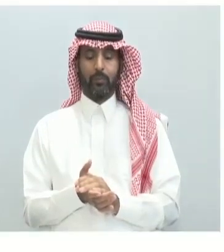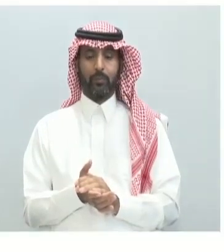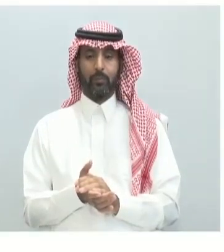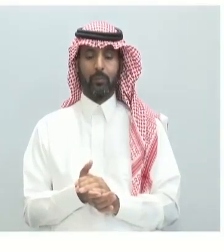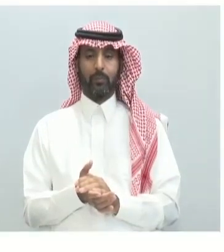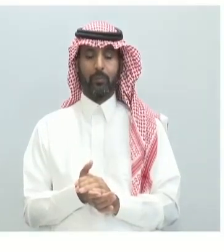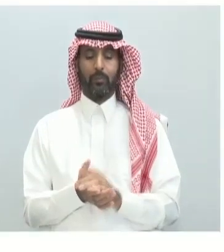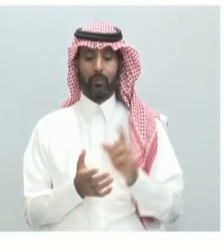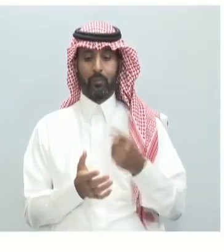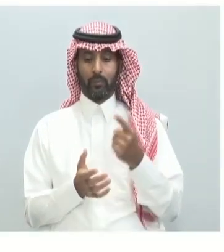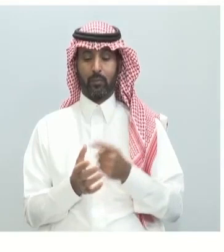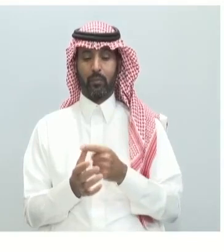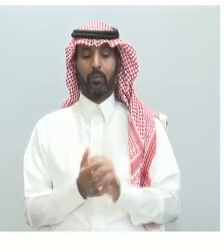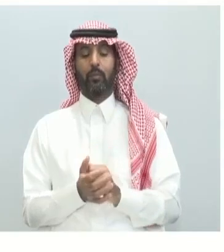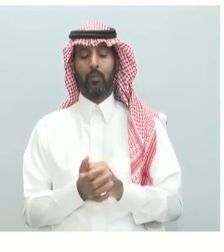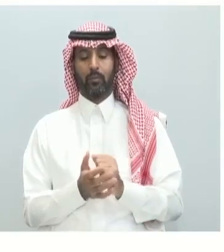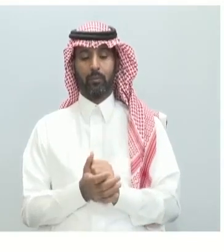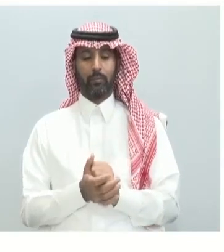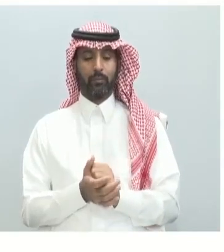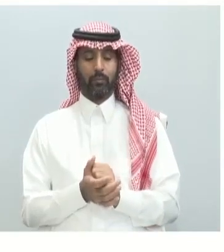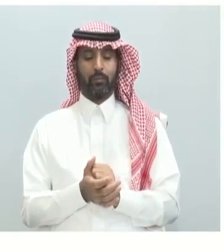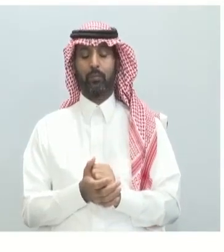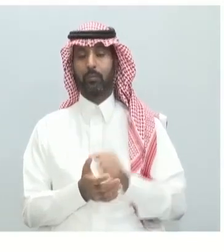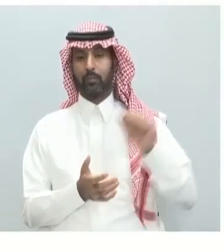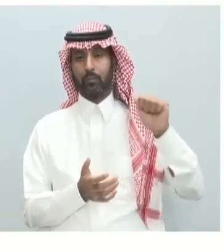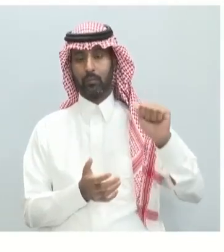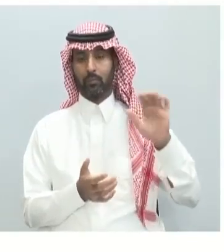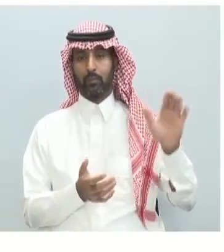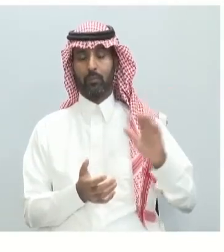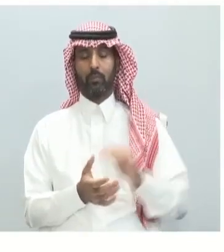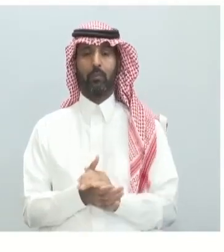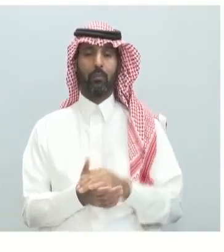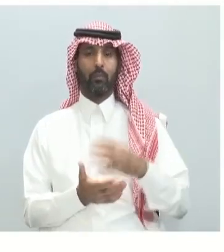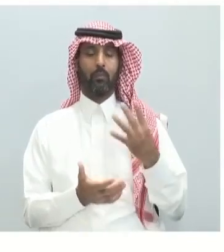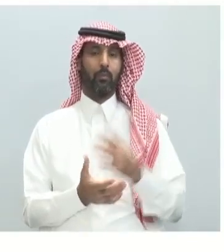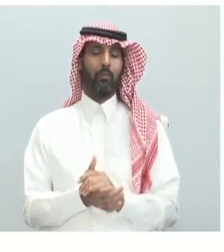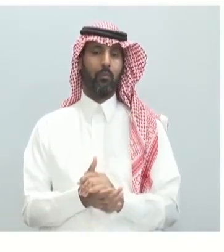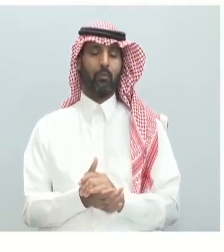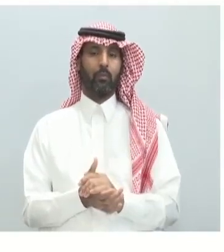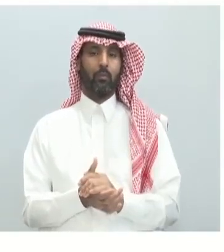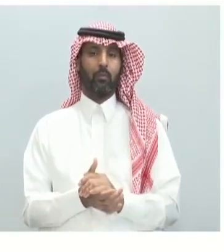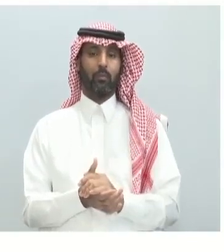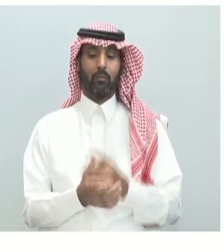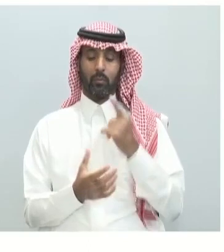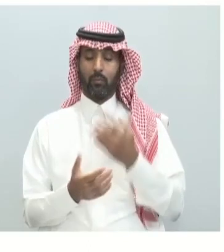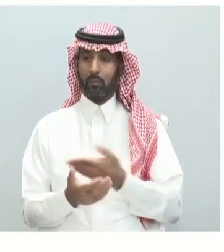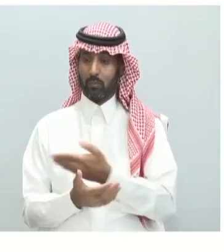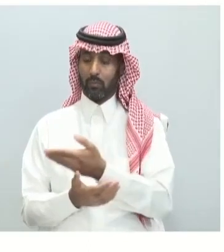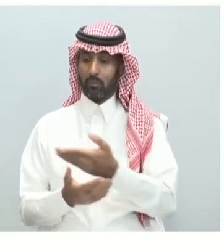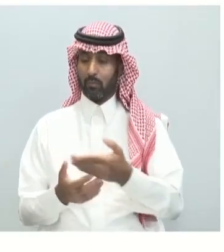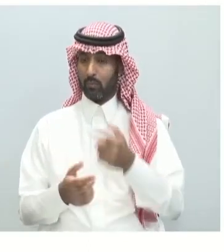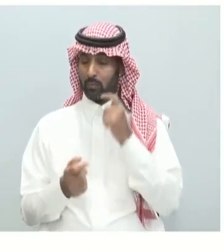answer here. That's correct, in Europe and Japan. Number four, a share of the farm